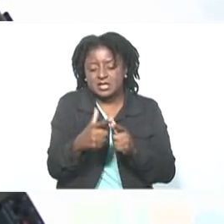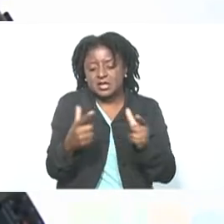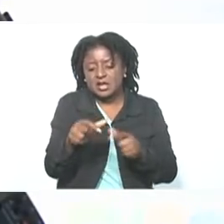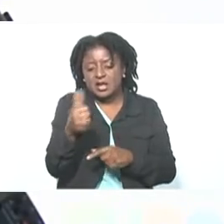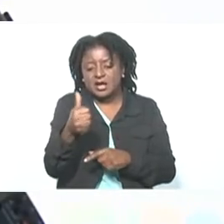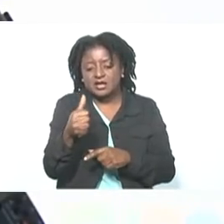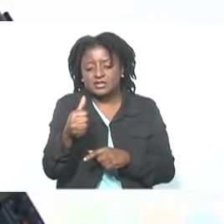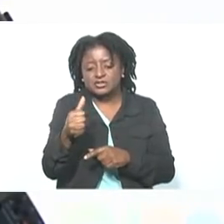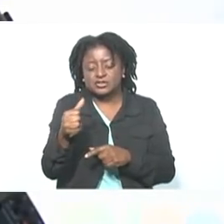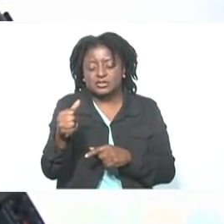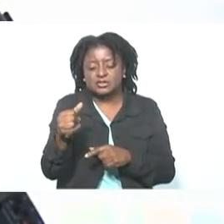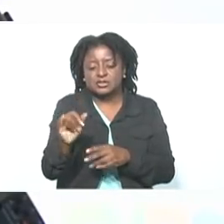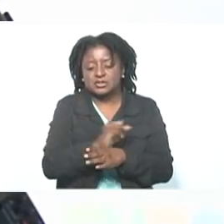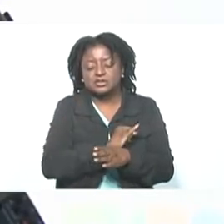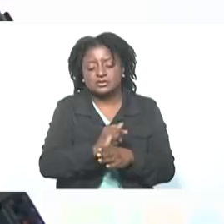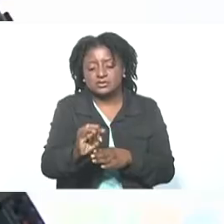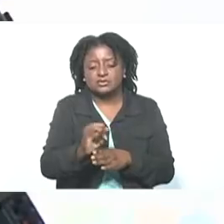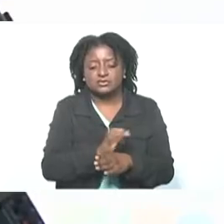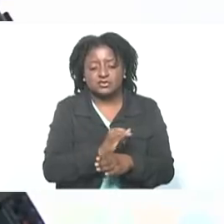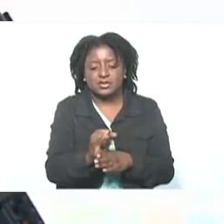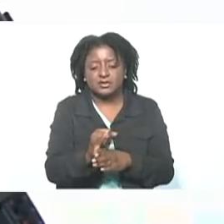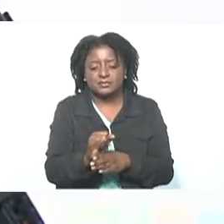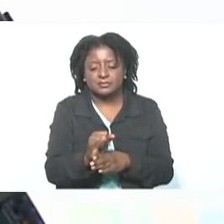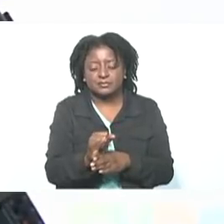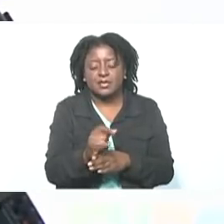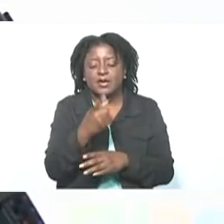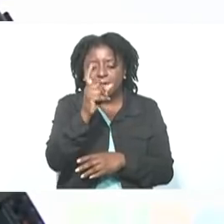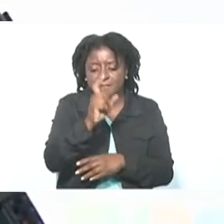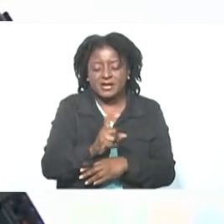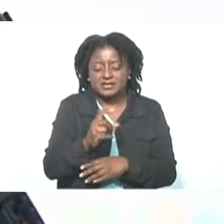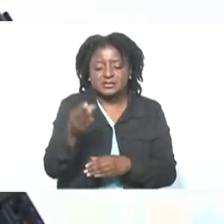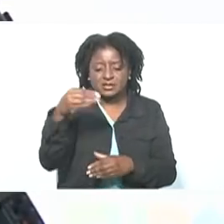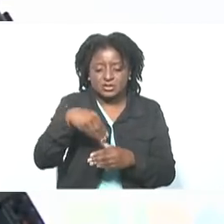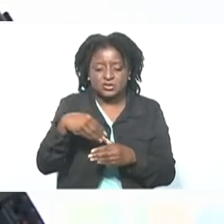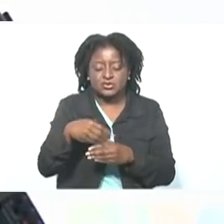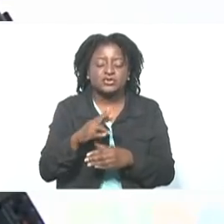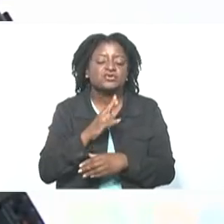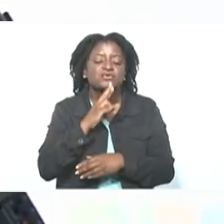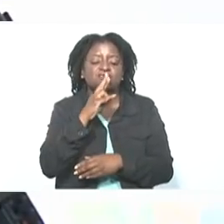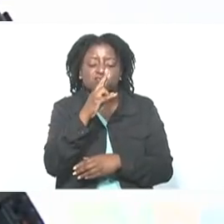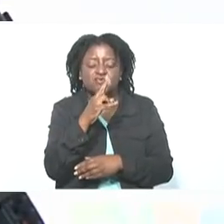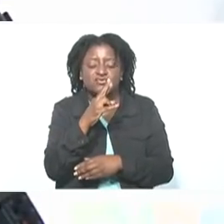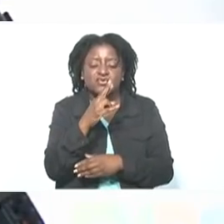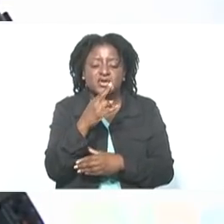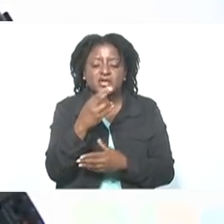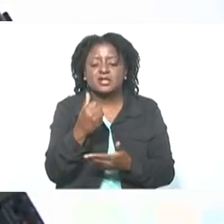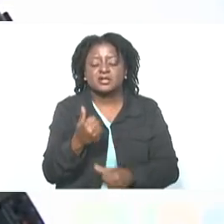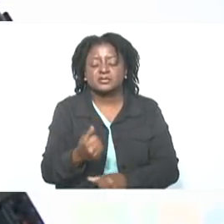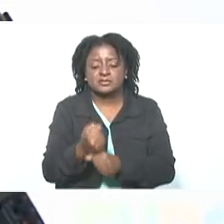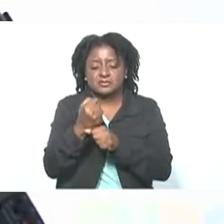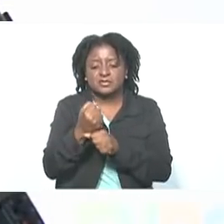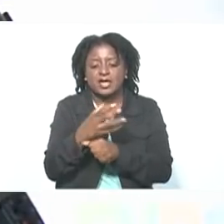true development of the sector must involve real subsidy and creating an environment of empowerment of our